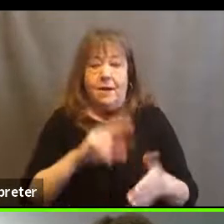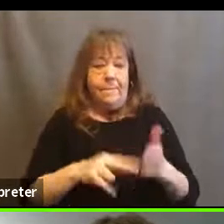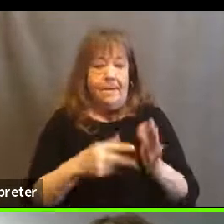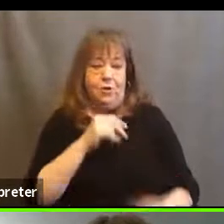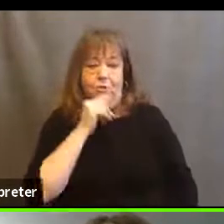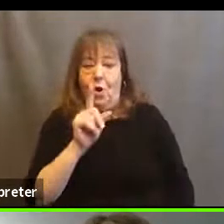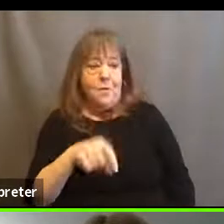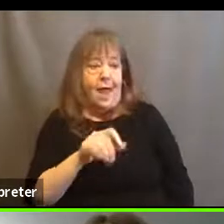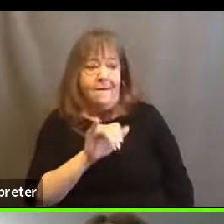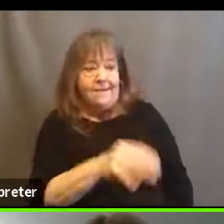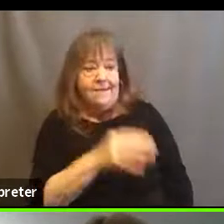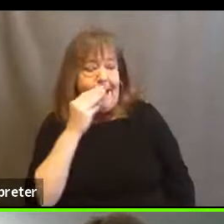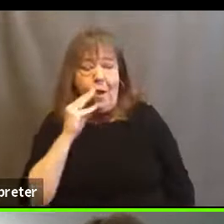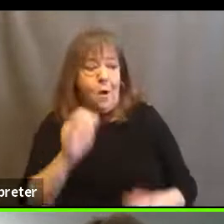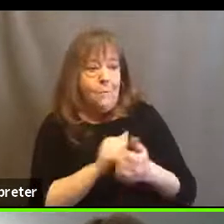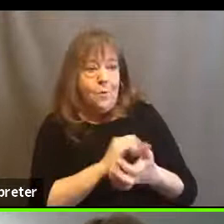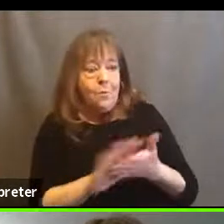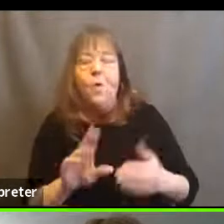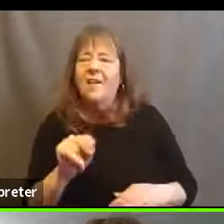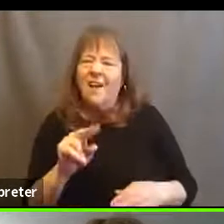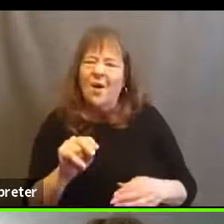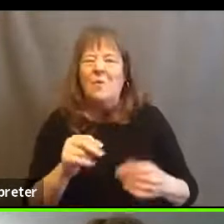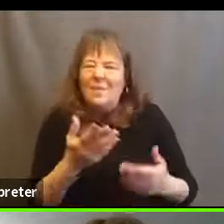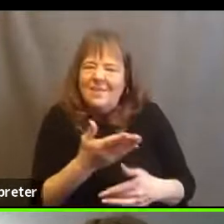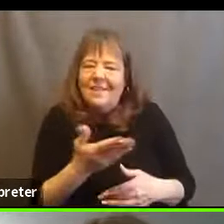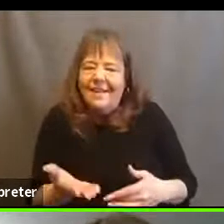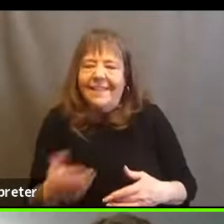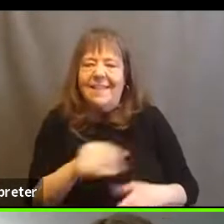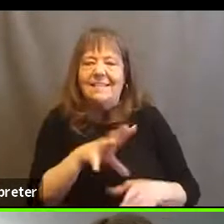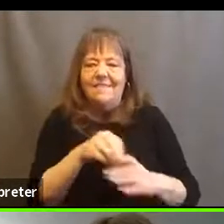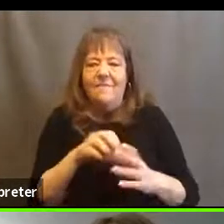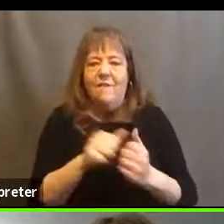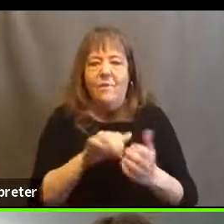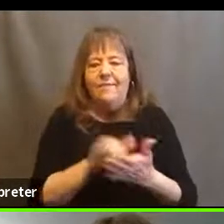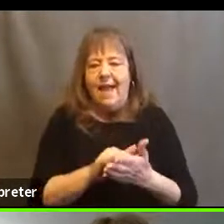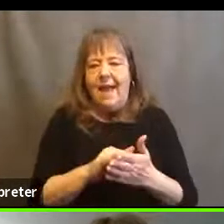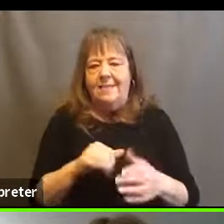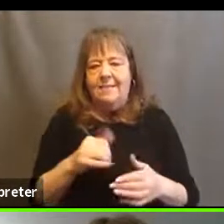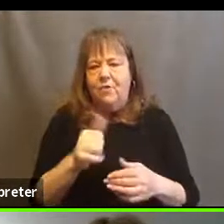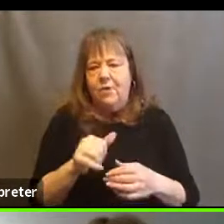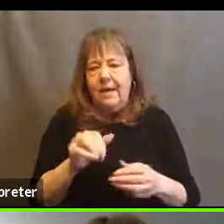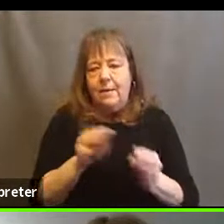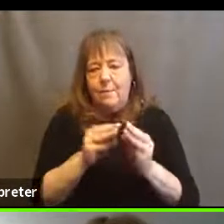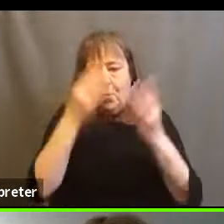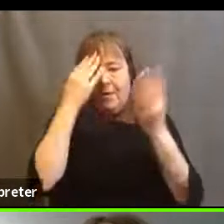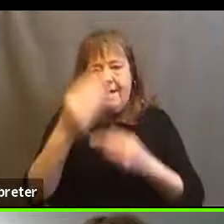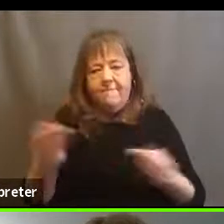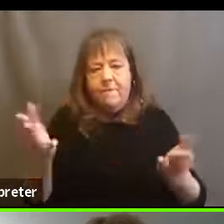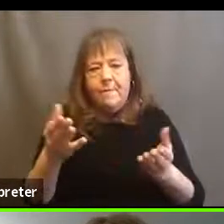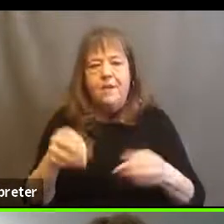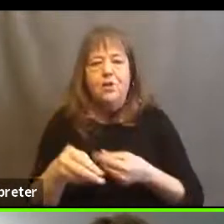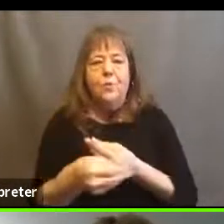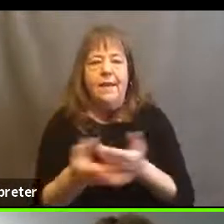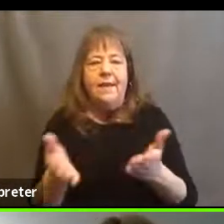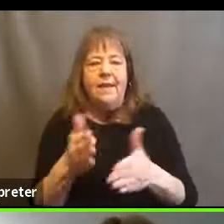quarantine. There's a lot of pieces to it. So if you need more information on that, we're happy to make sure that you have